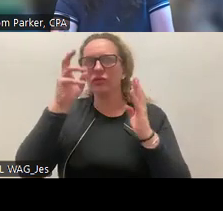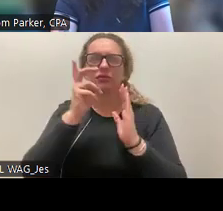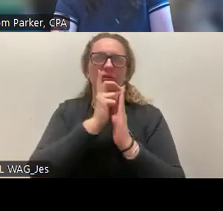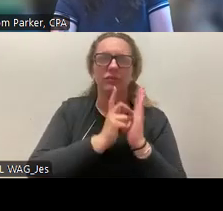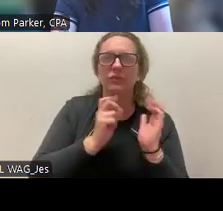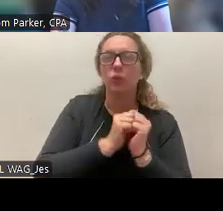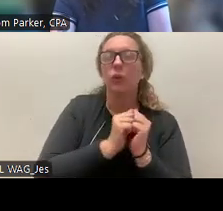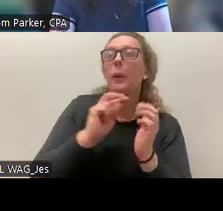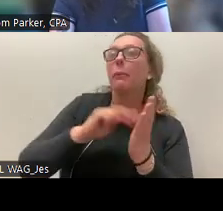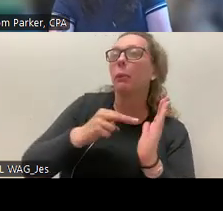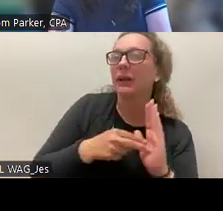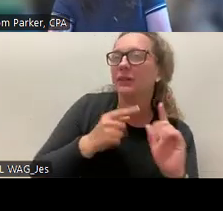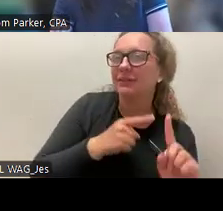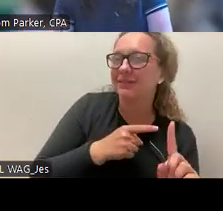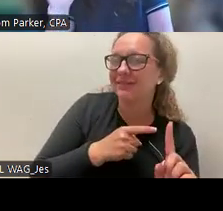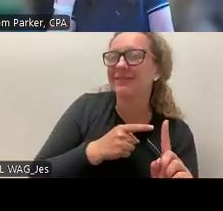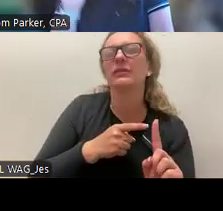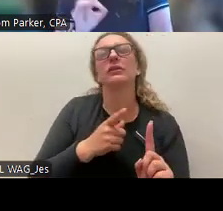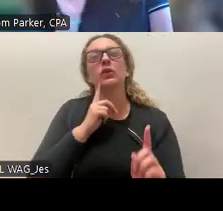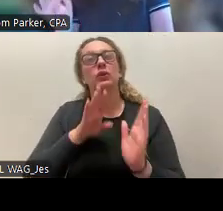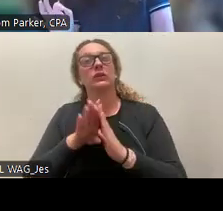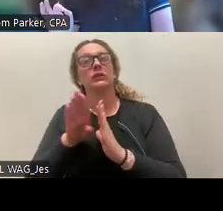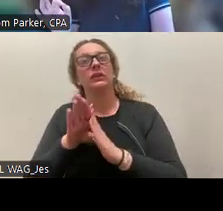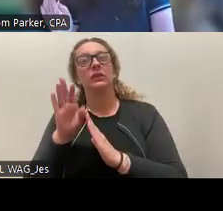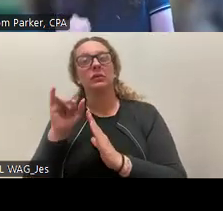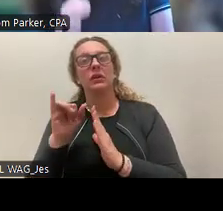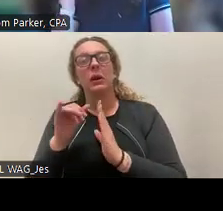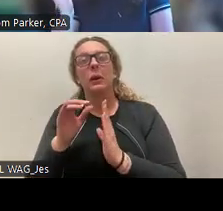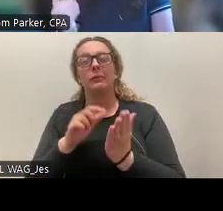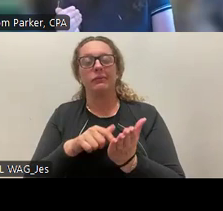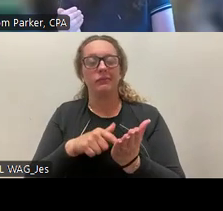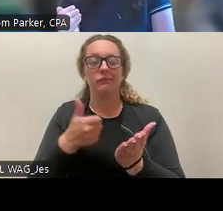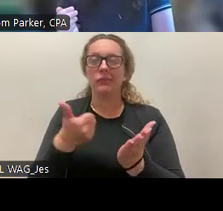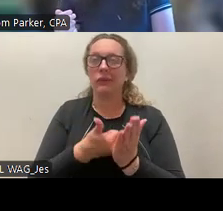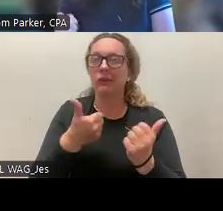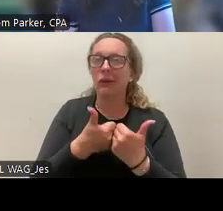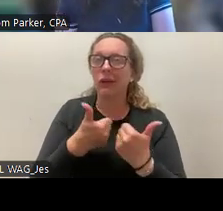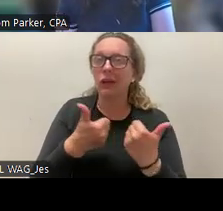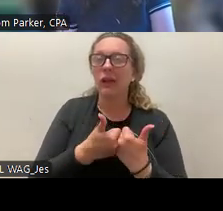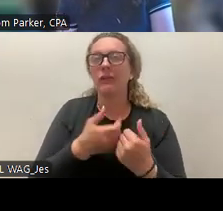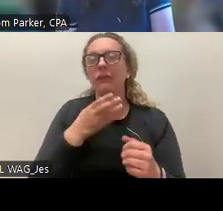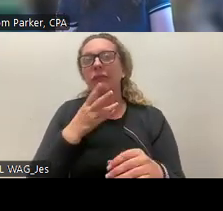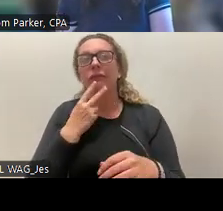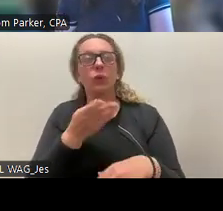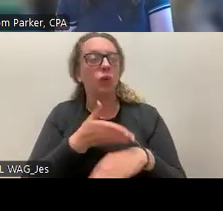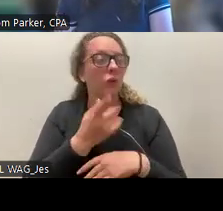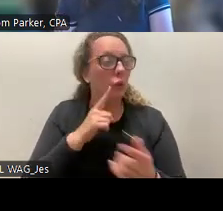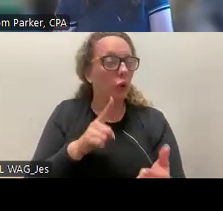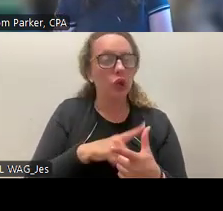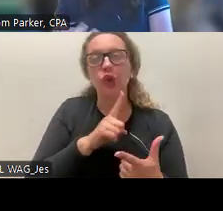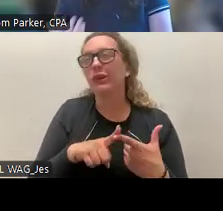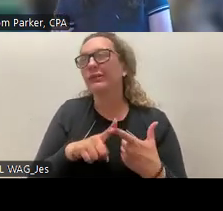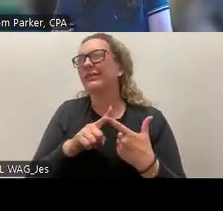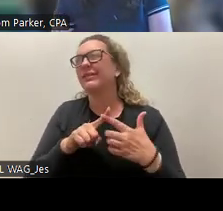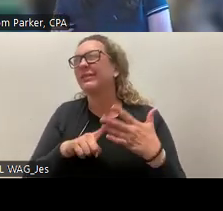with a purpose. So if we're developing a mobile game, does the plugin work? Is it going to work with voiceover? Does it need to work